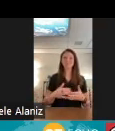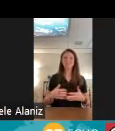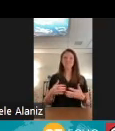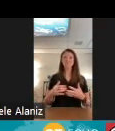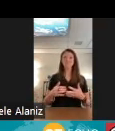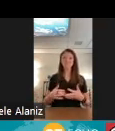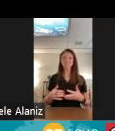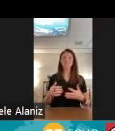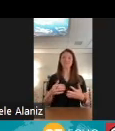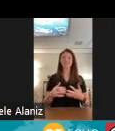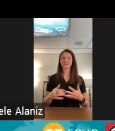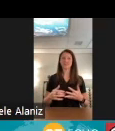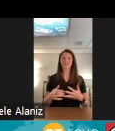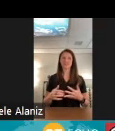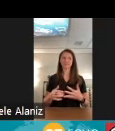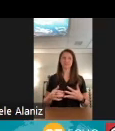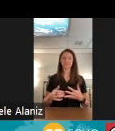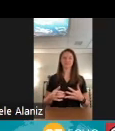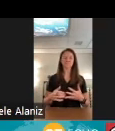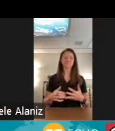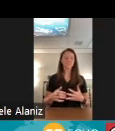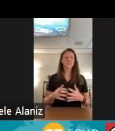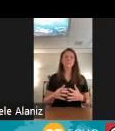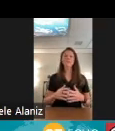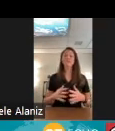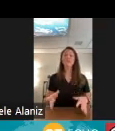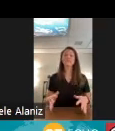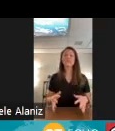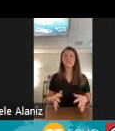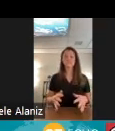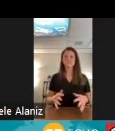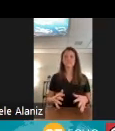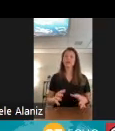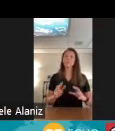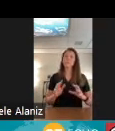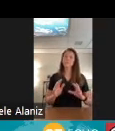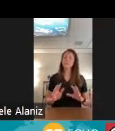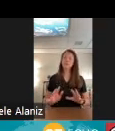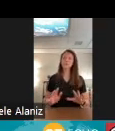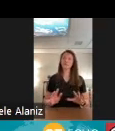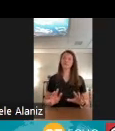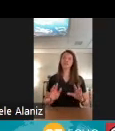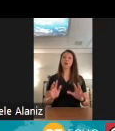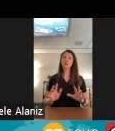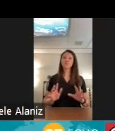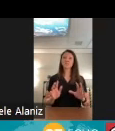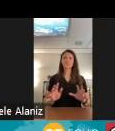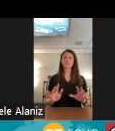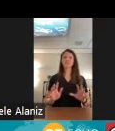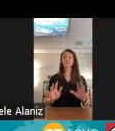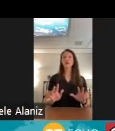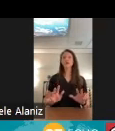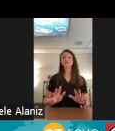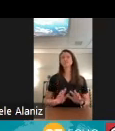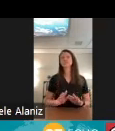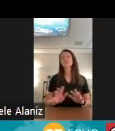of inhibition, working memory, and cognitive flexibility? Well, when you look into the literature, pretty much all of the